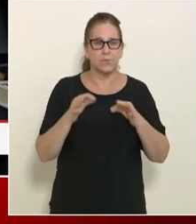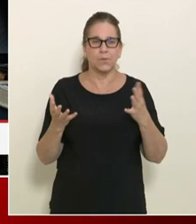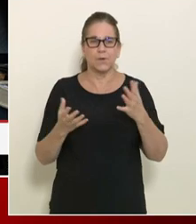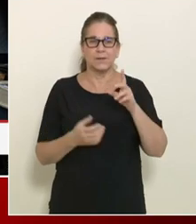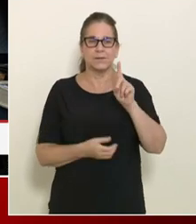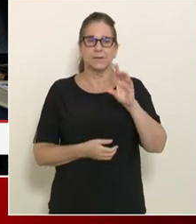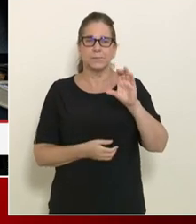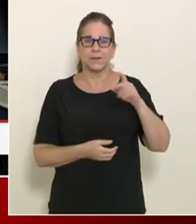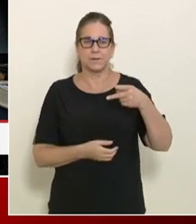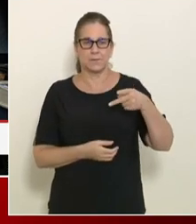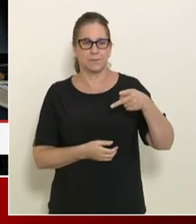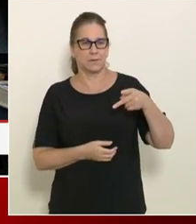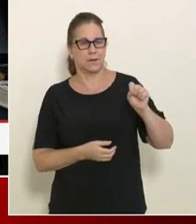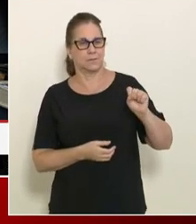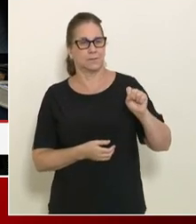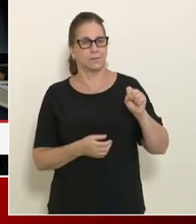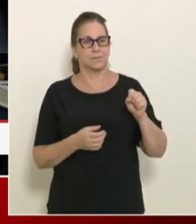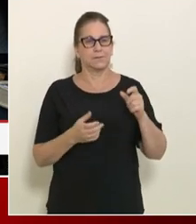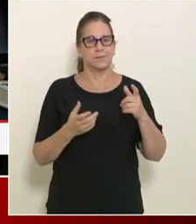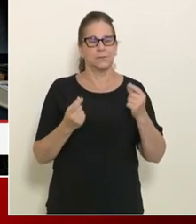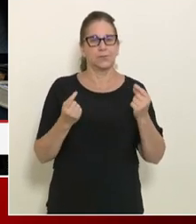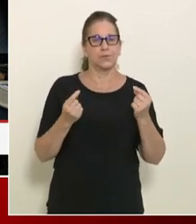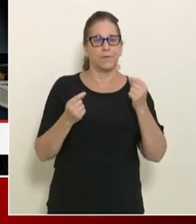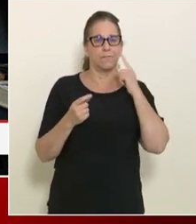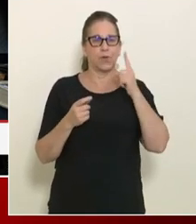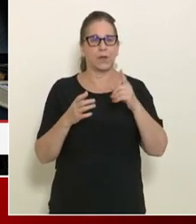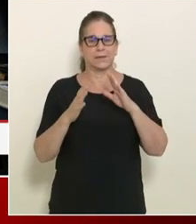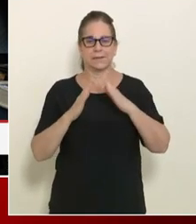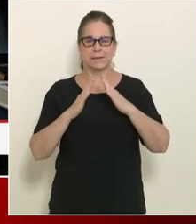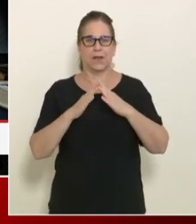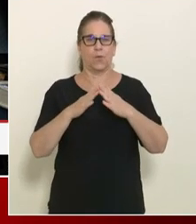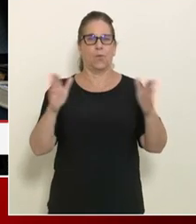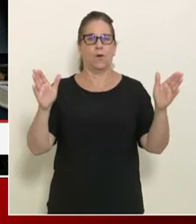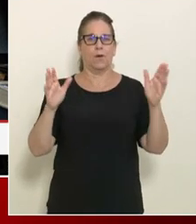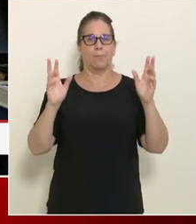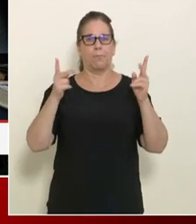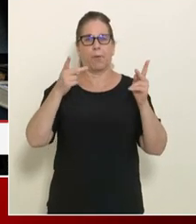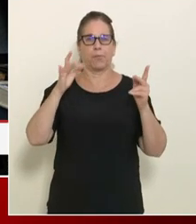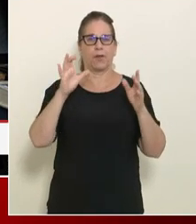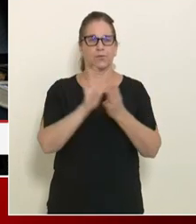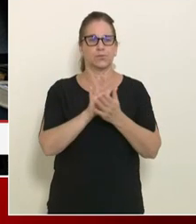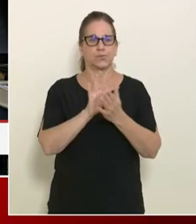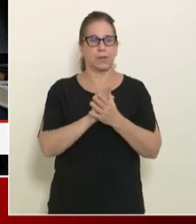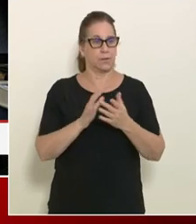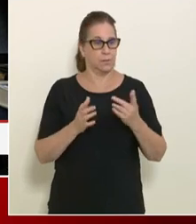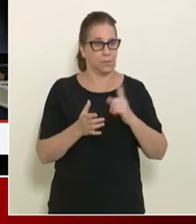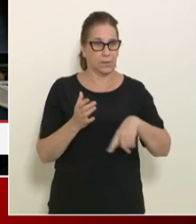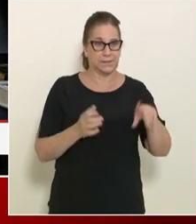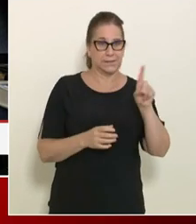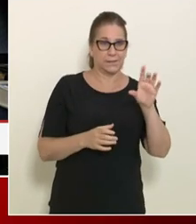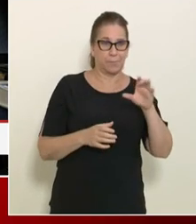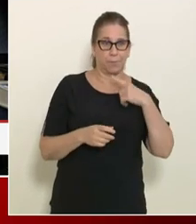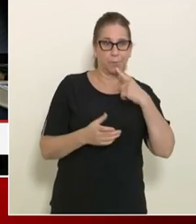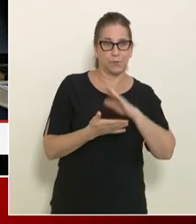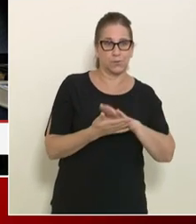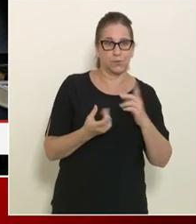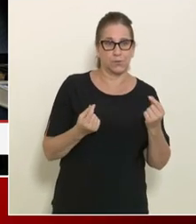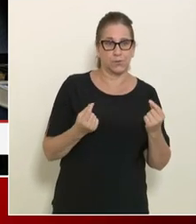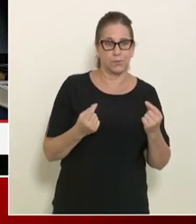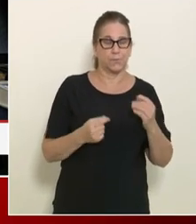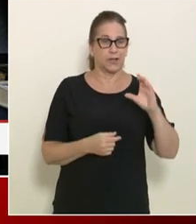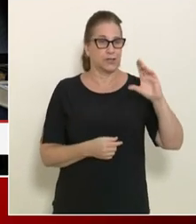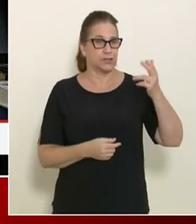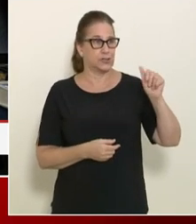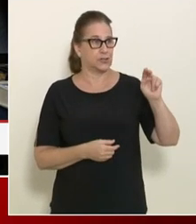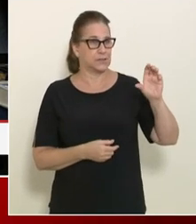citywide system of public schools. Firstly, this evening, the Chancellor and I will appear in a telephone town hall,